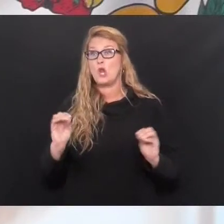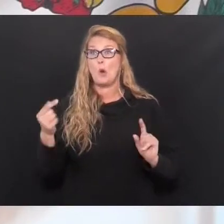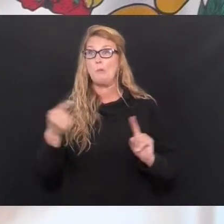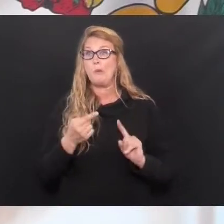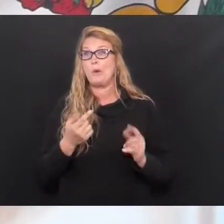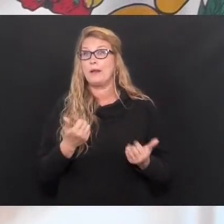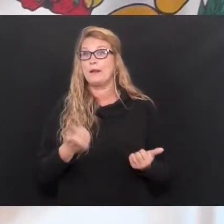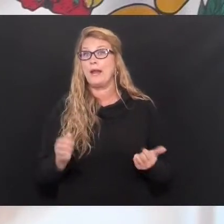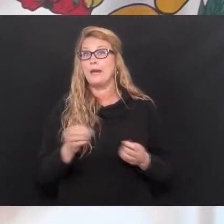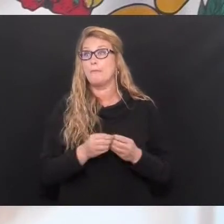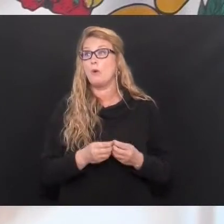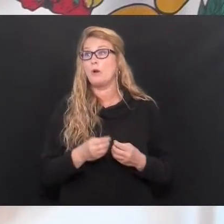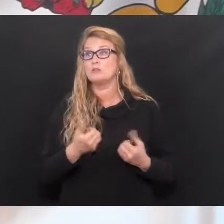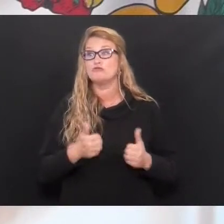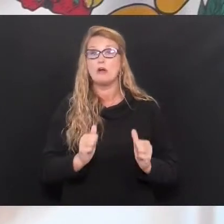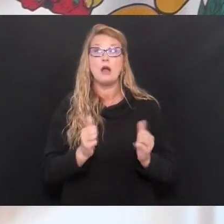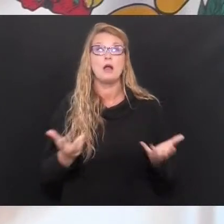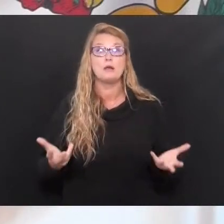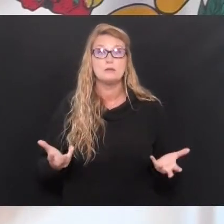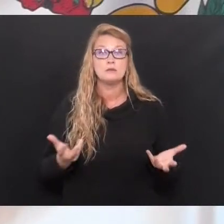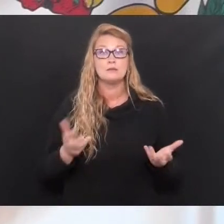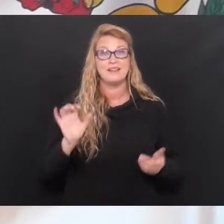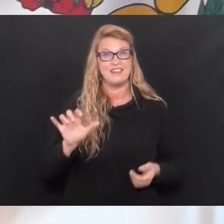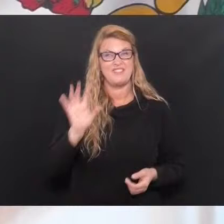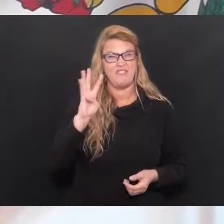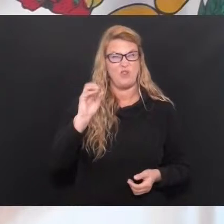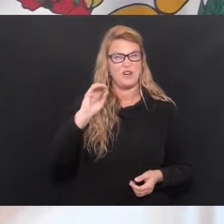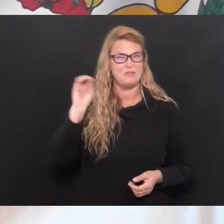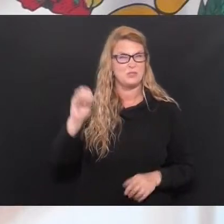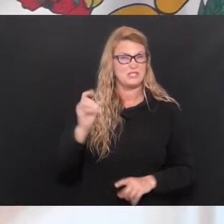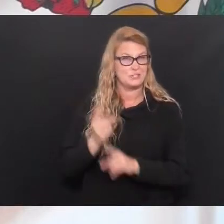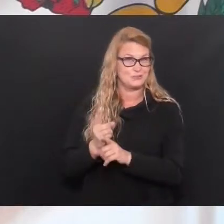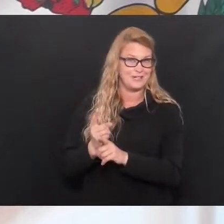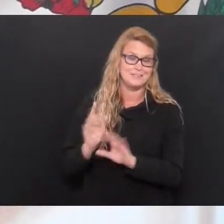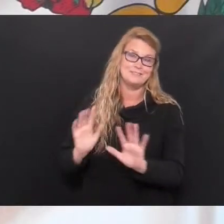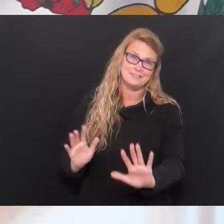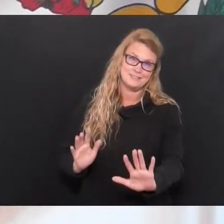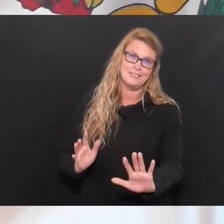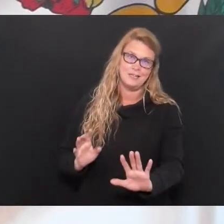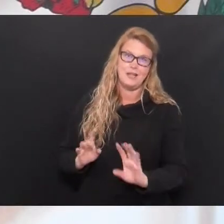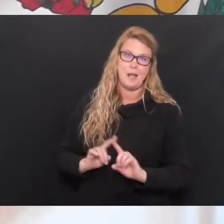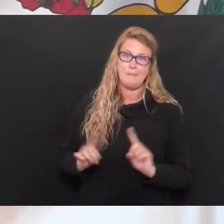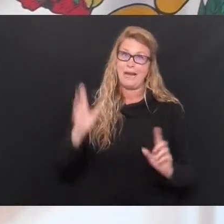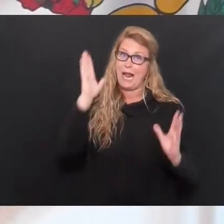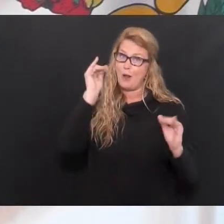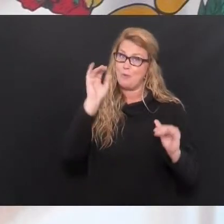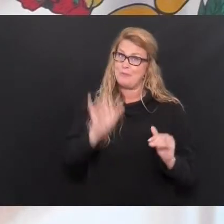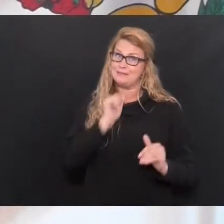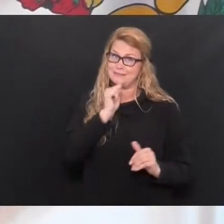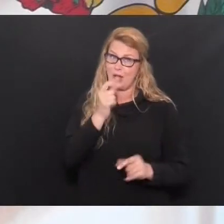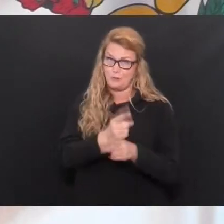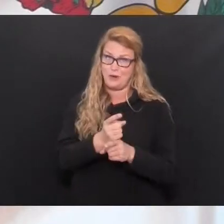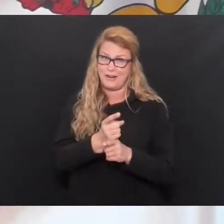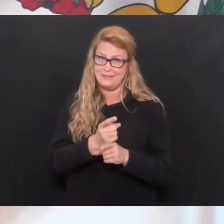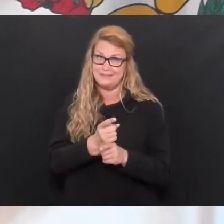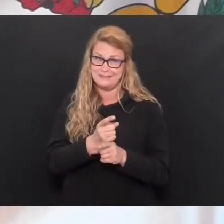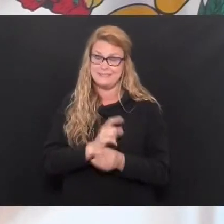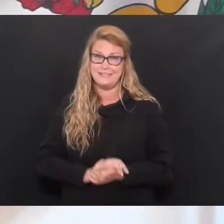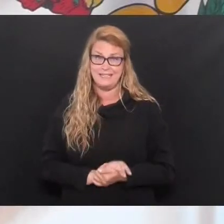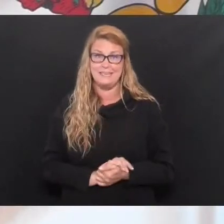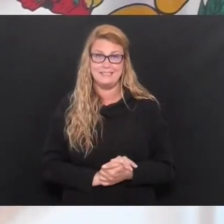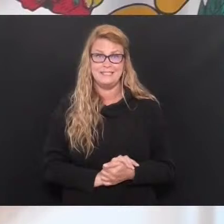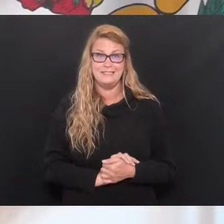thinking about it if this number of 40% is right, but I hope and pray that it's not right.